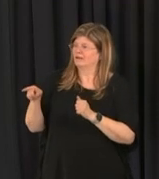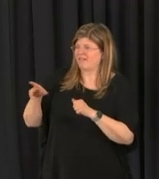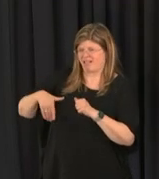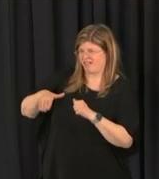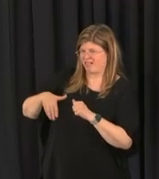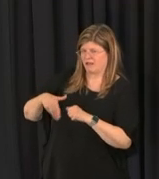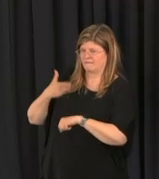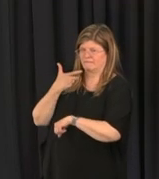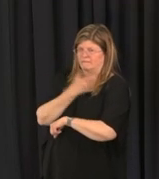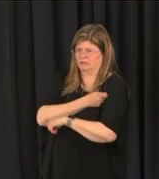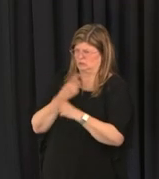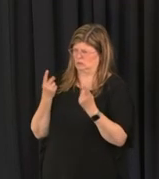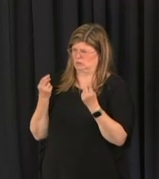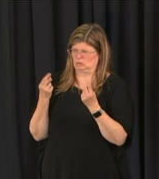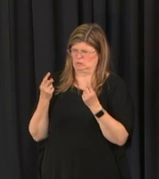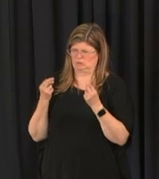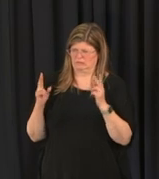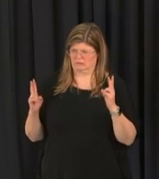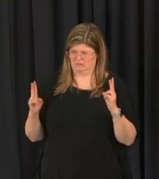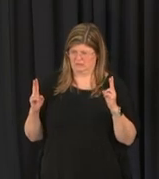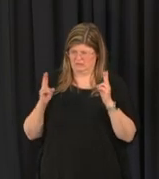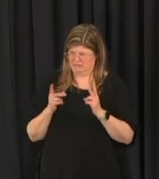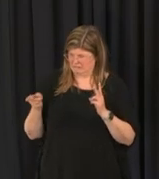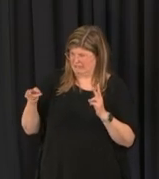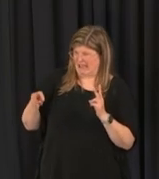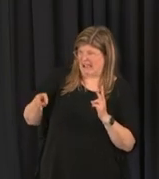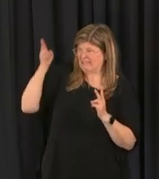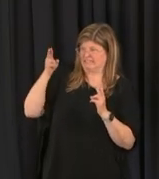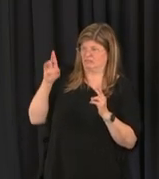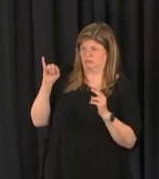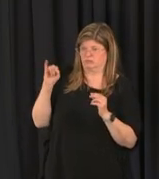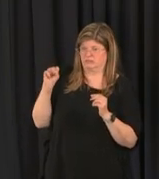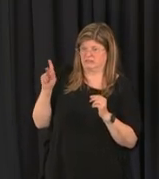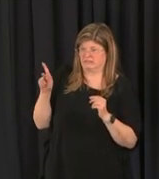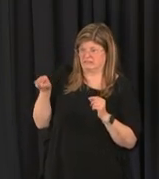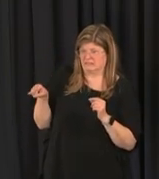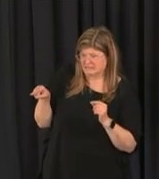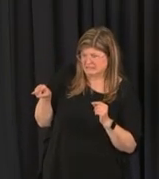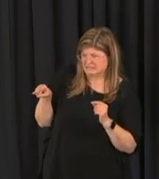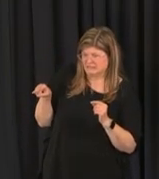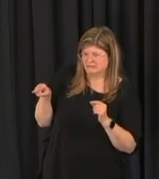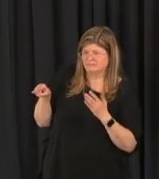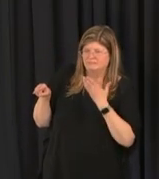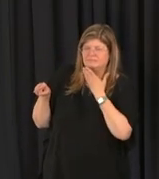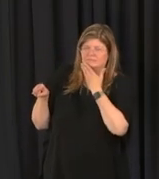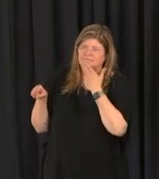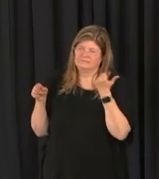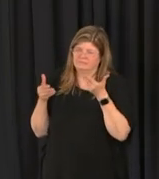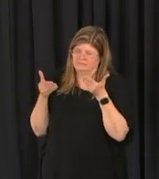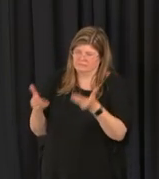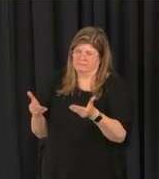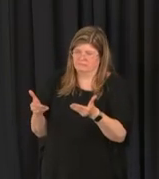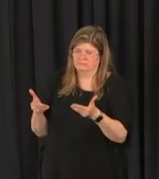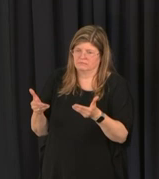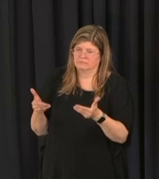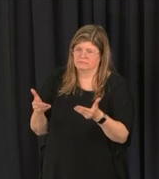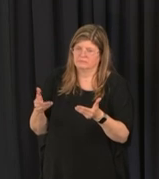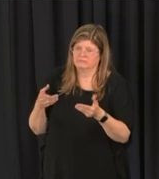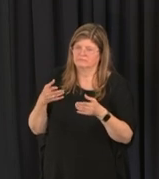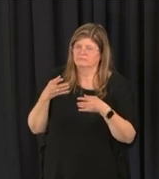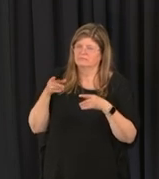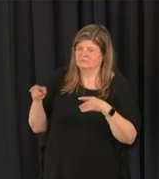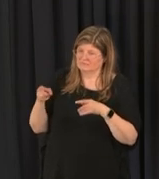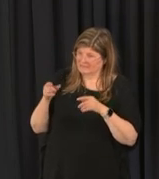unvaccinated household where people may be at higher risk? If a fully vaccinated person visits a person at increased risk of